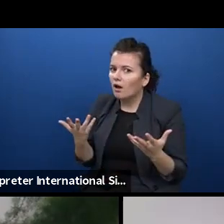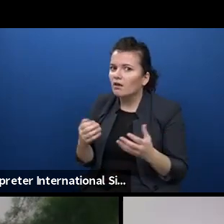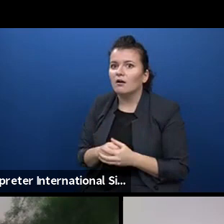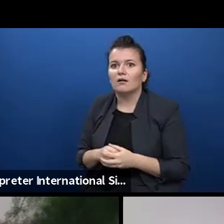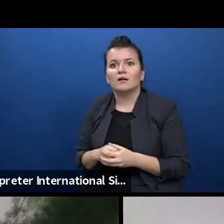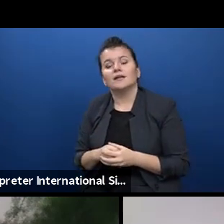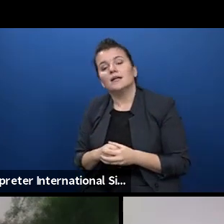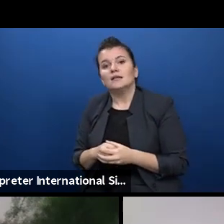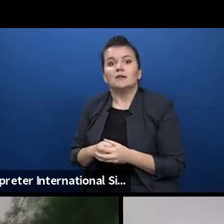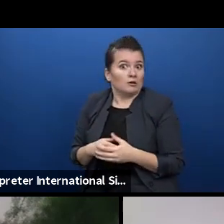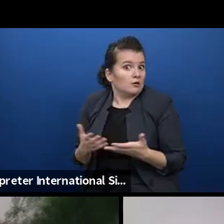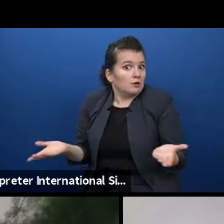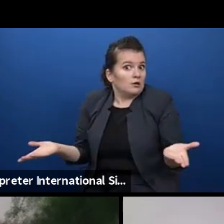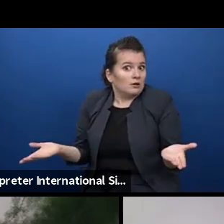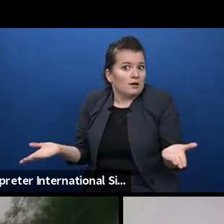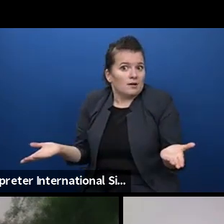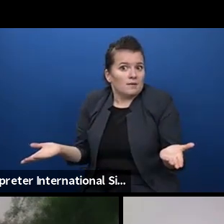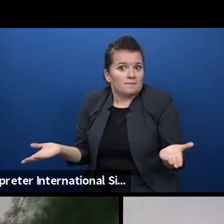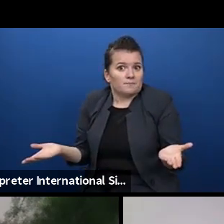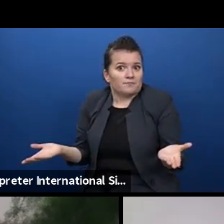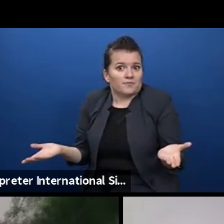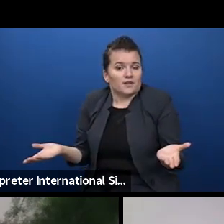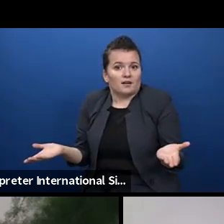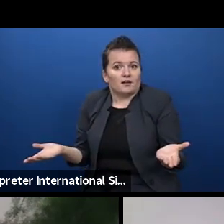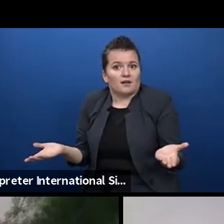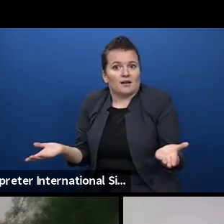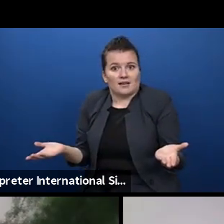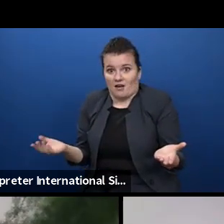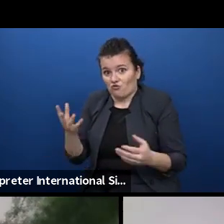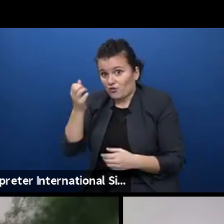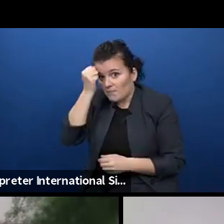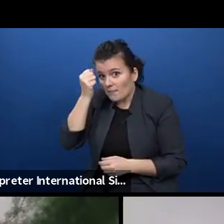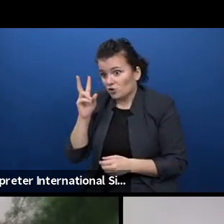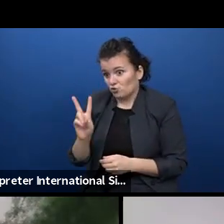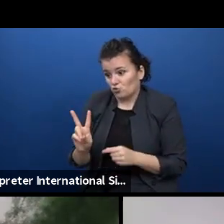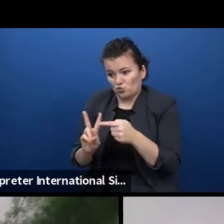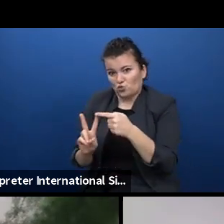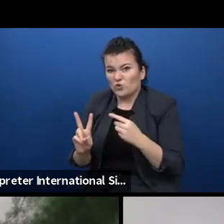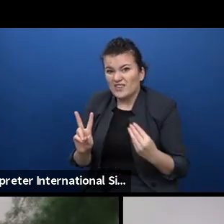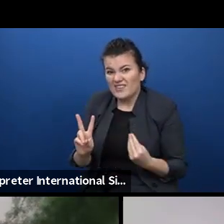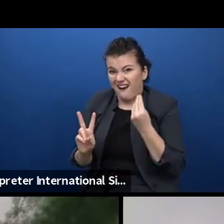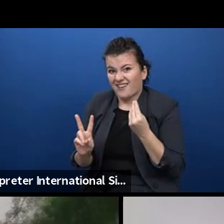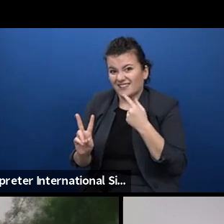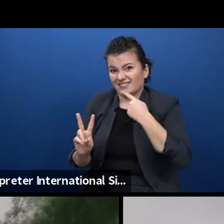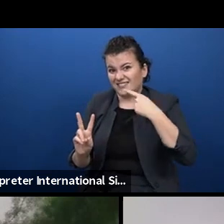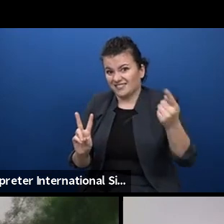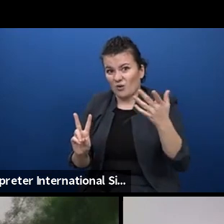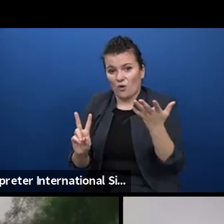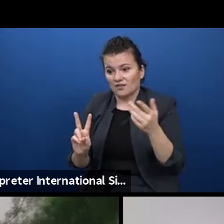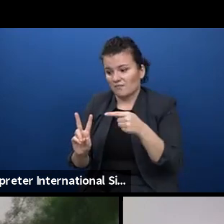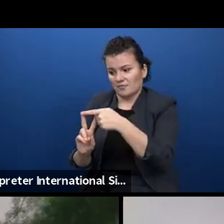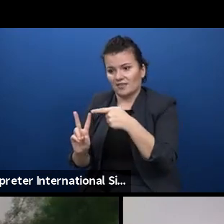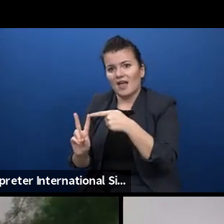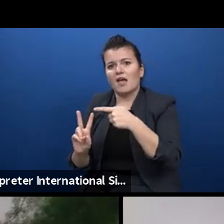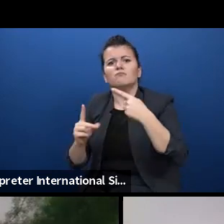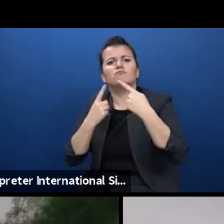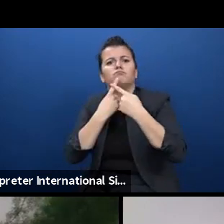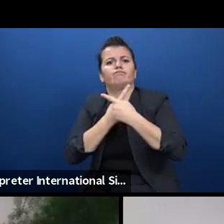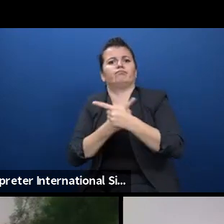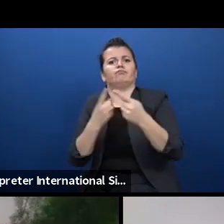coming returning again to the two young actors we've heard, they had a plea for